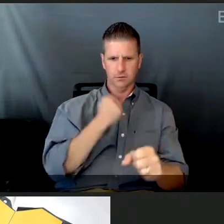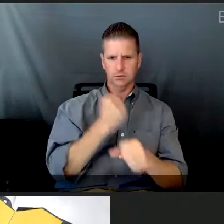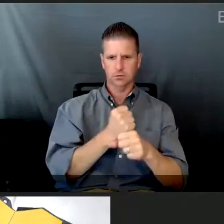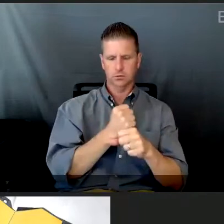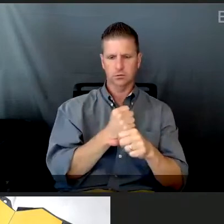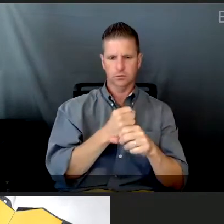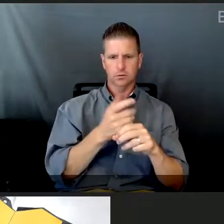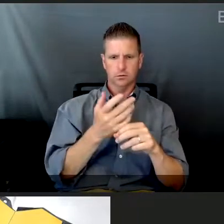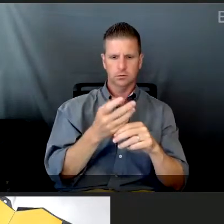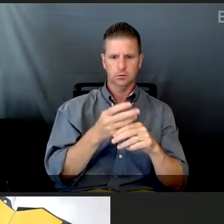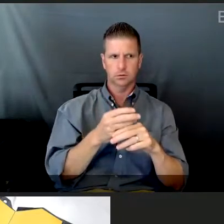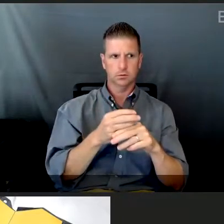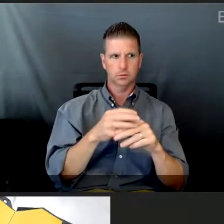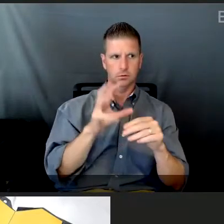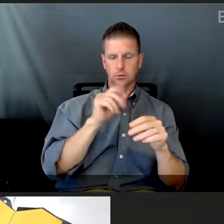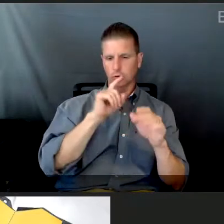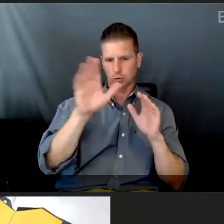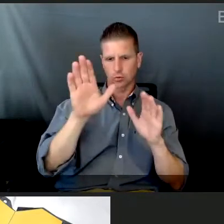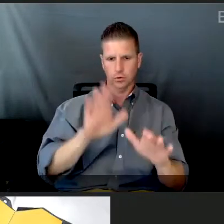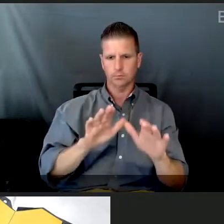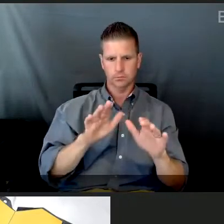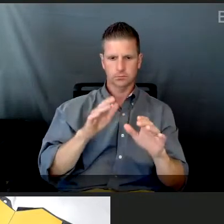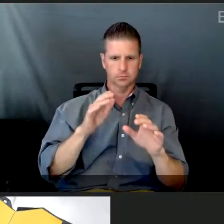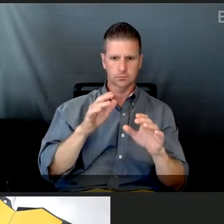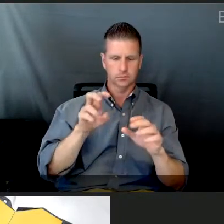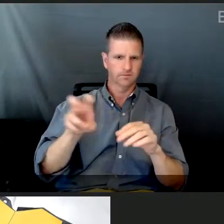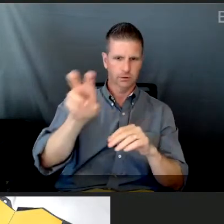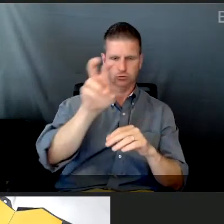and it's been an incredible adventure.